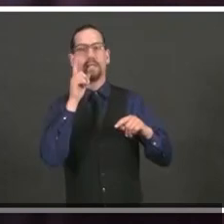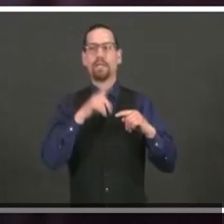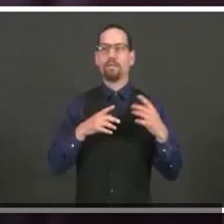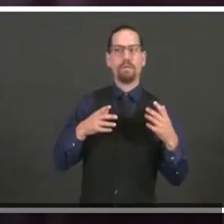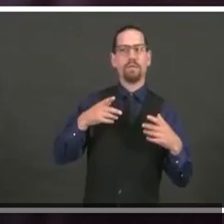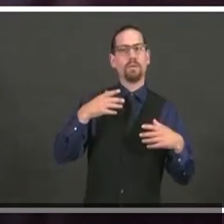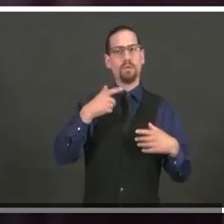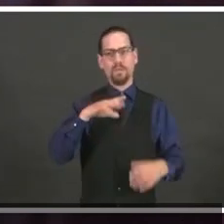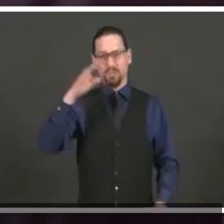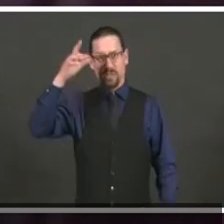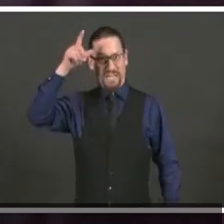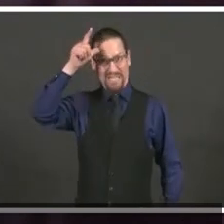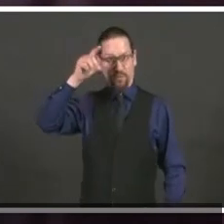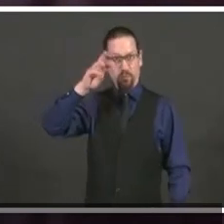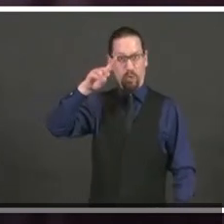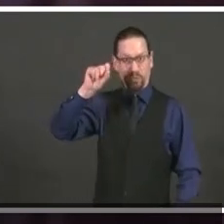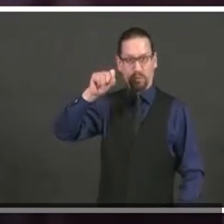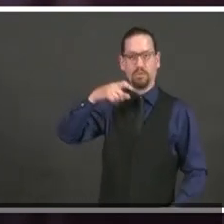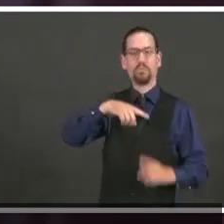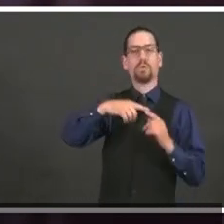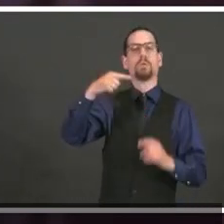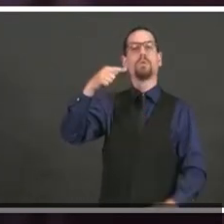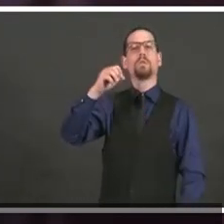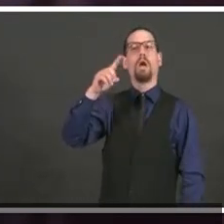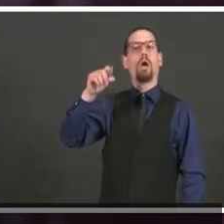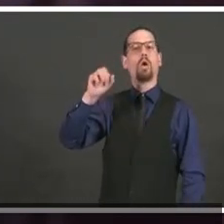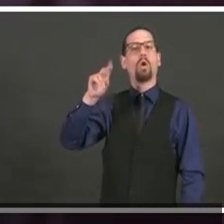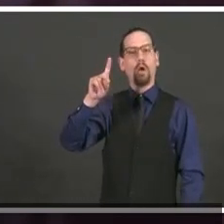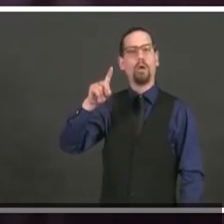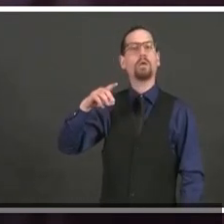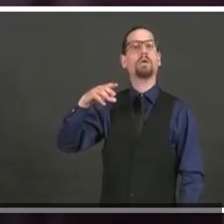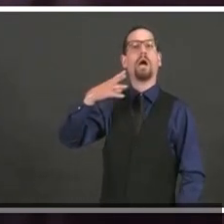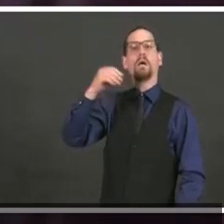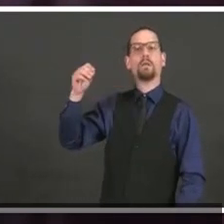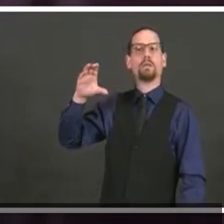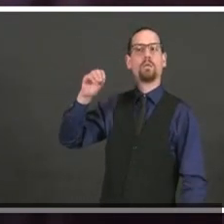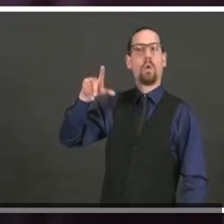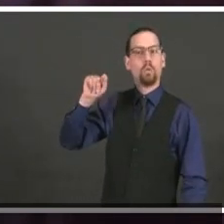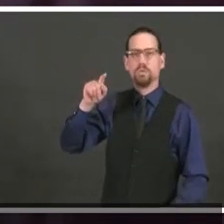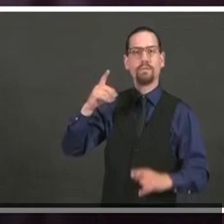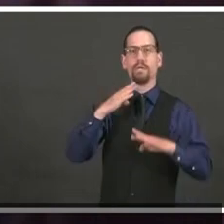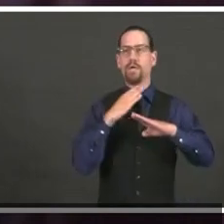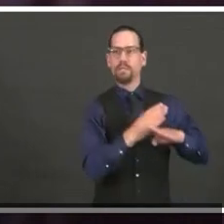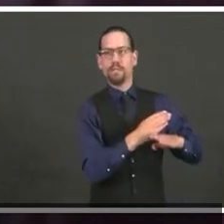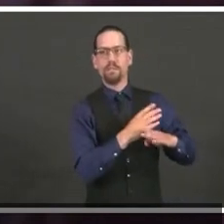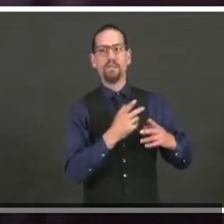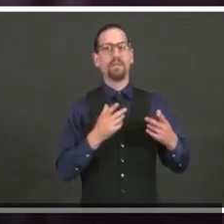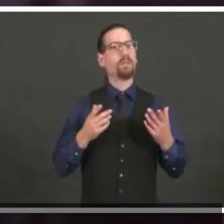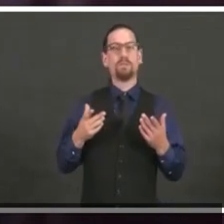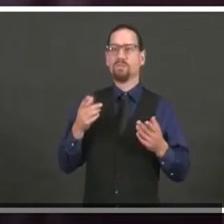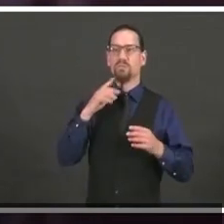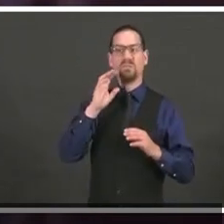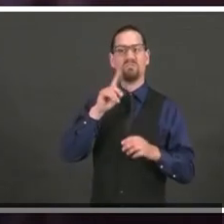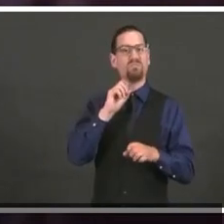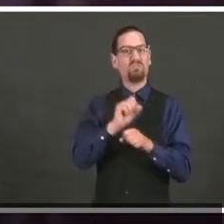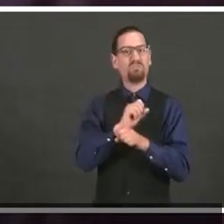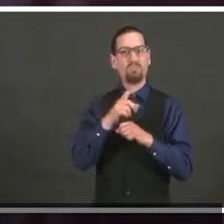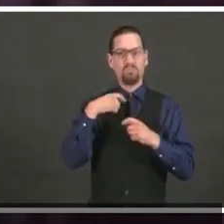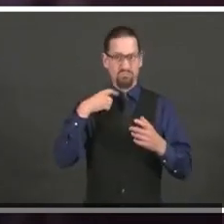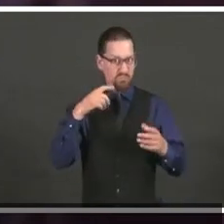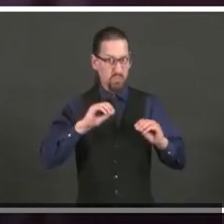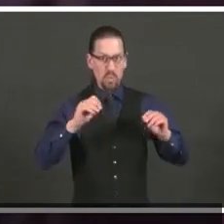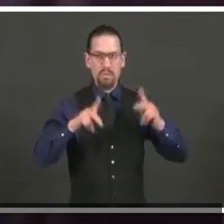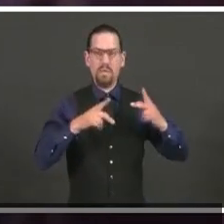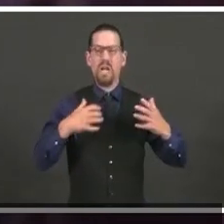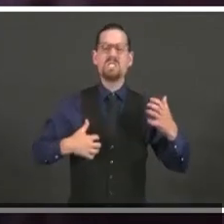Woods or Goddard or Colt State Park and were told they couldn't get in. We had no instances where folks